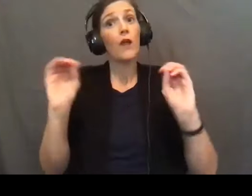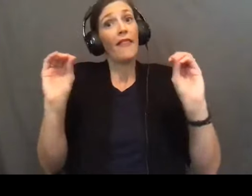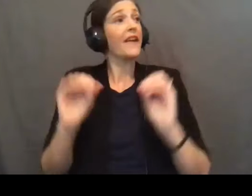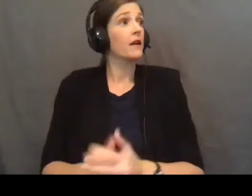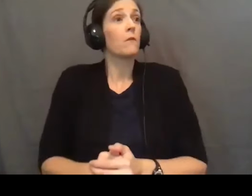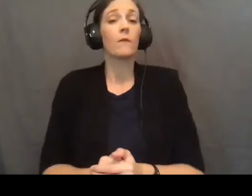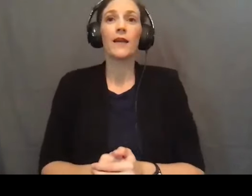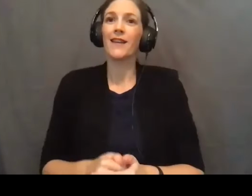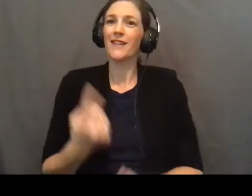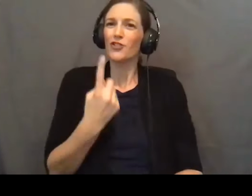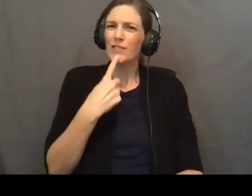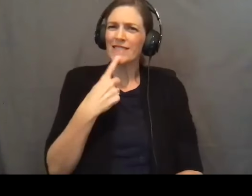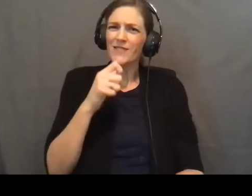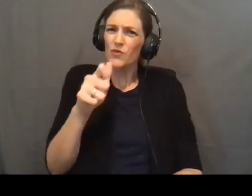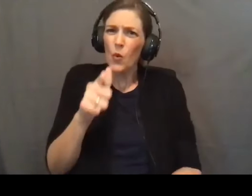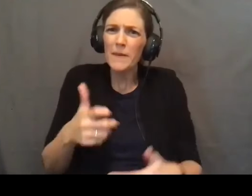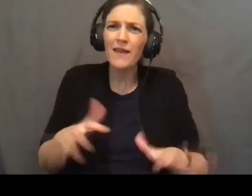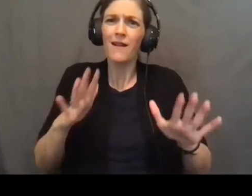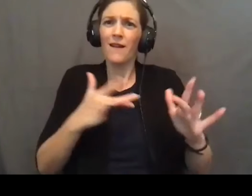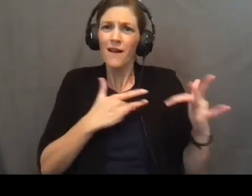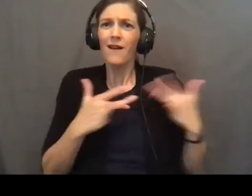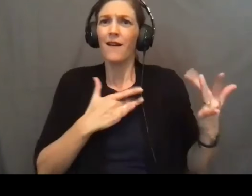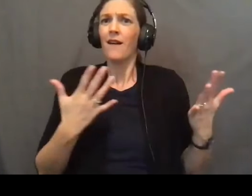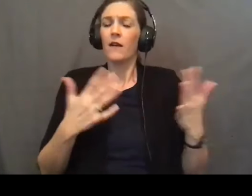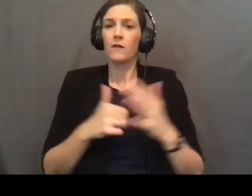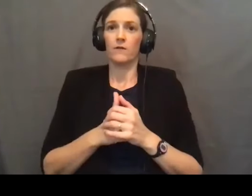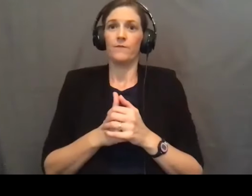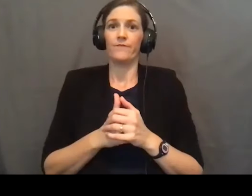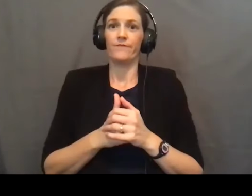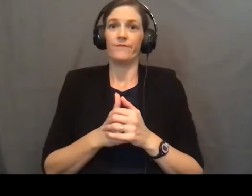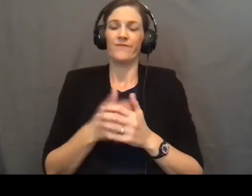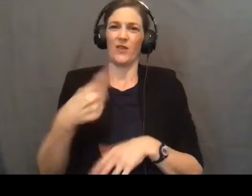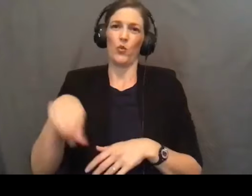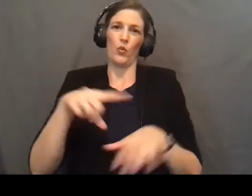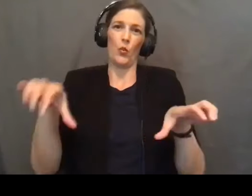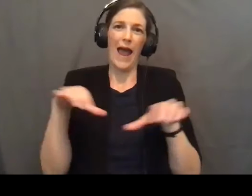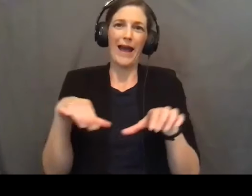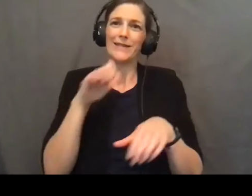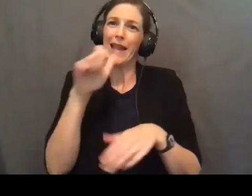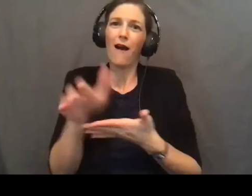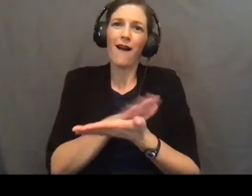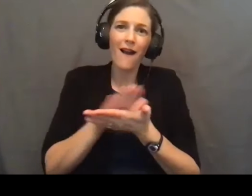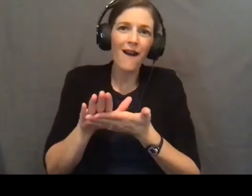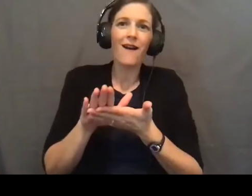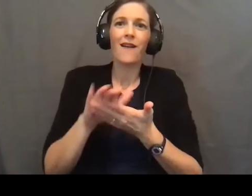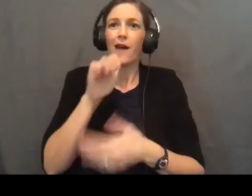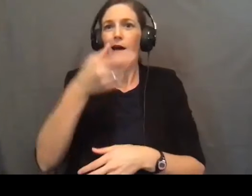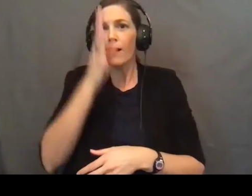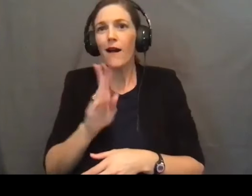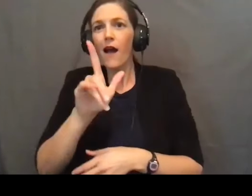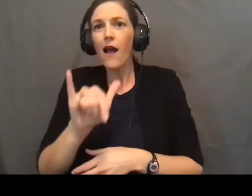It just says don't be anxious about them so that you act in an ungracious or ungodly way.